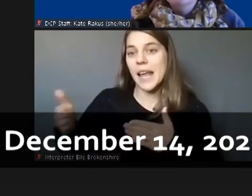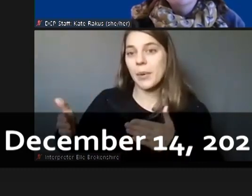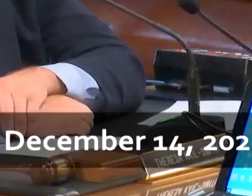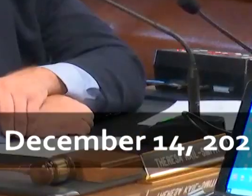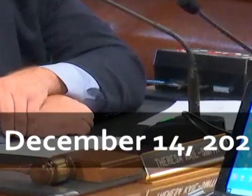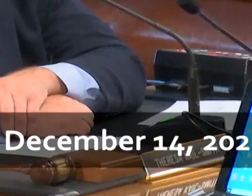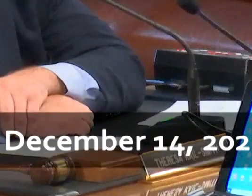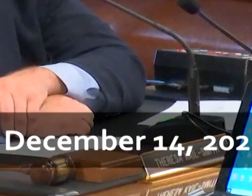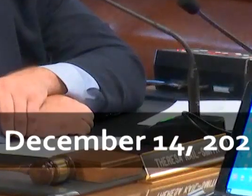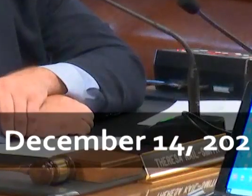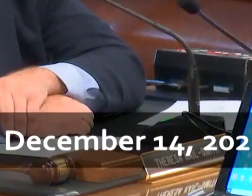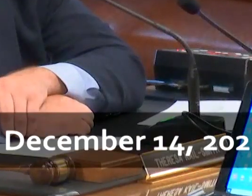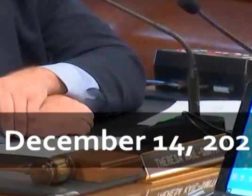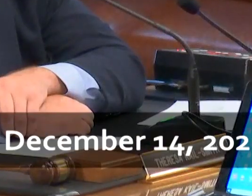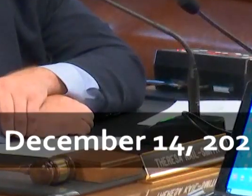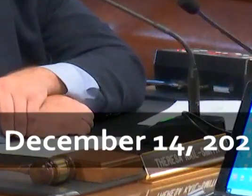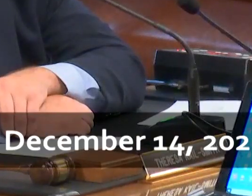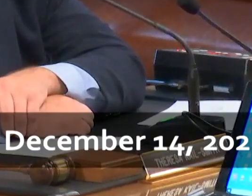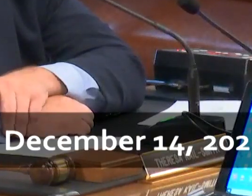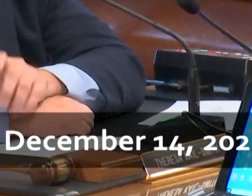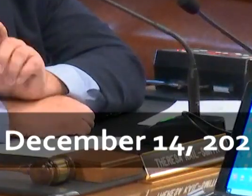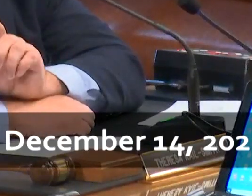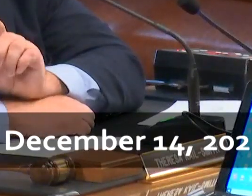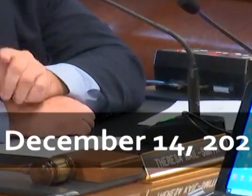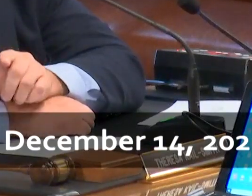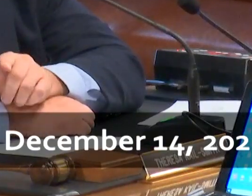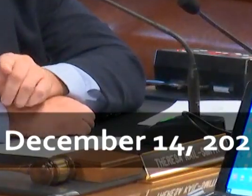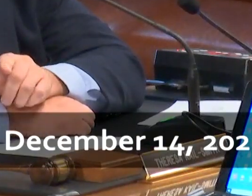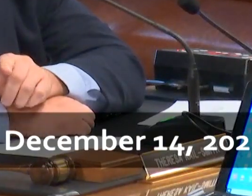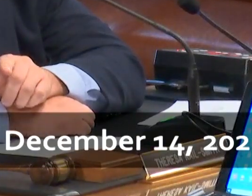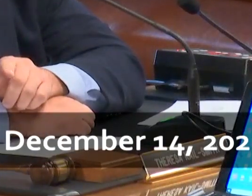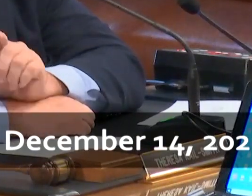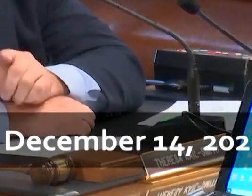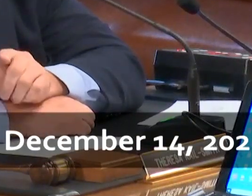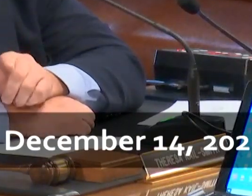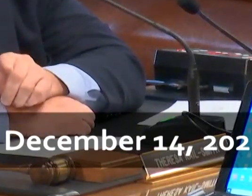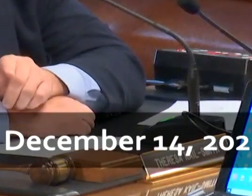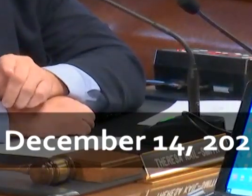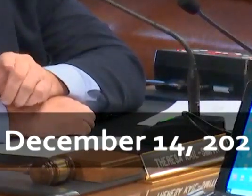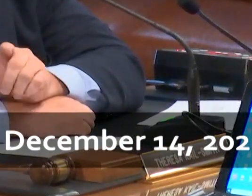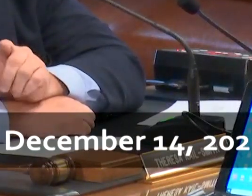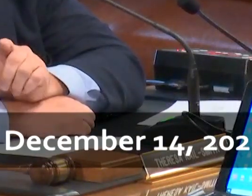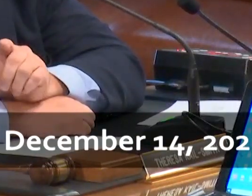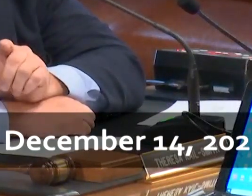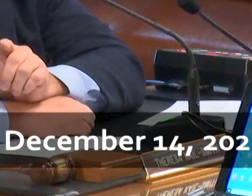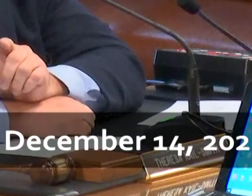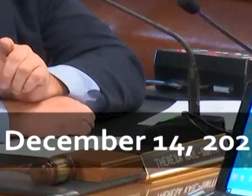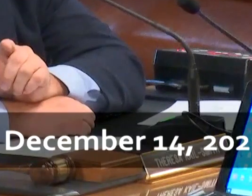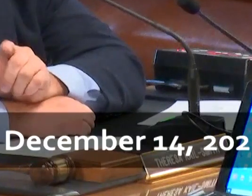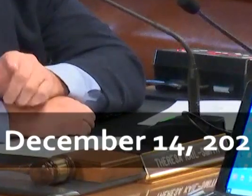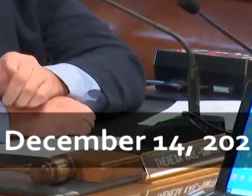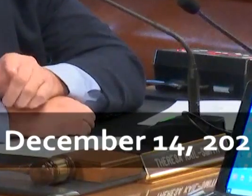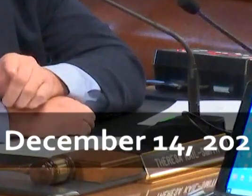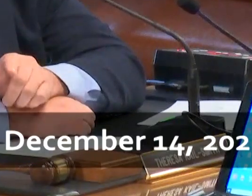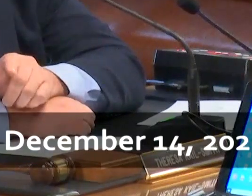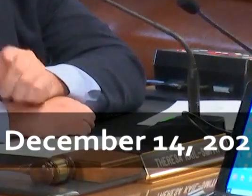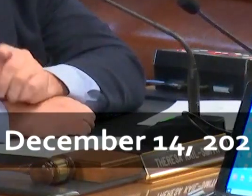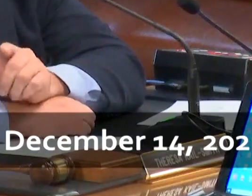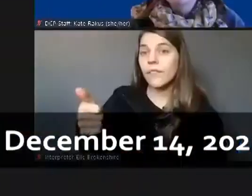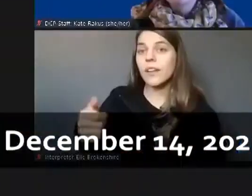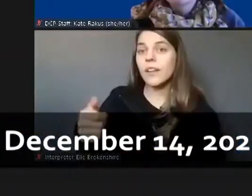say that, and I just want to get it. Yeah. But it'd be you. I mean, this will go before. This is